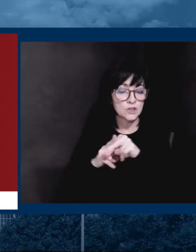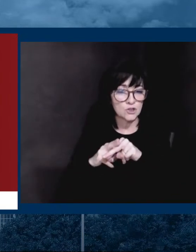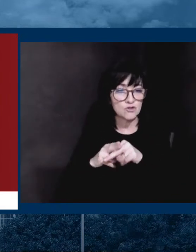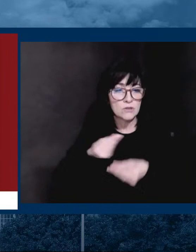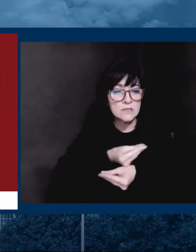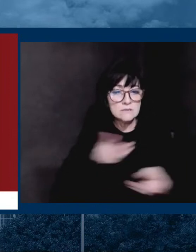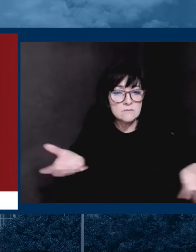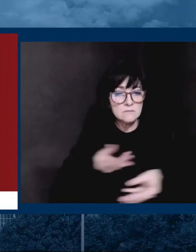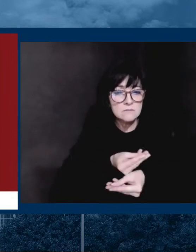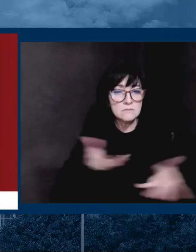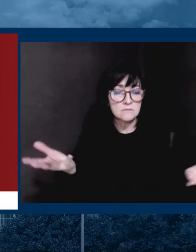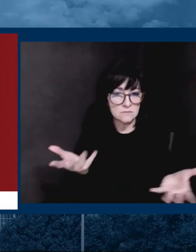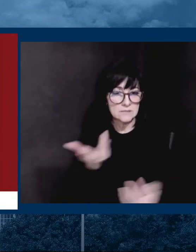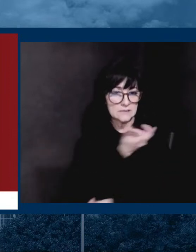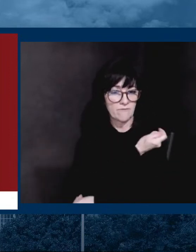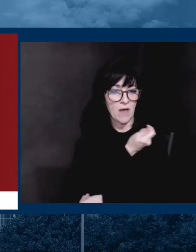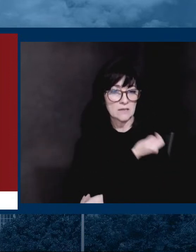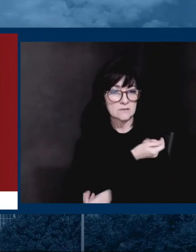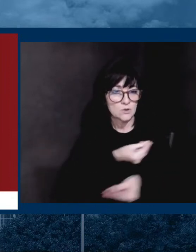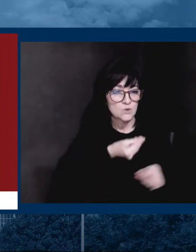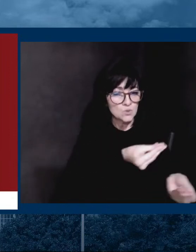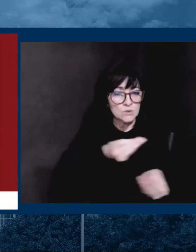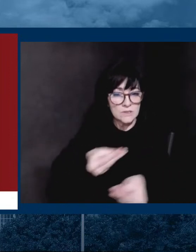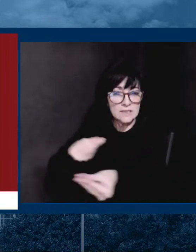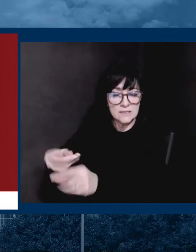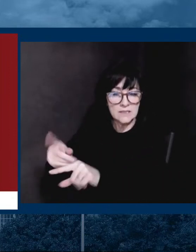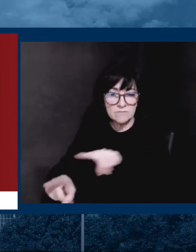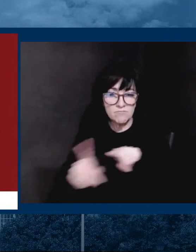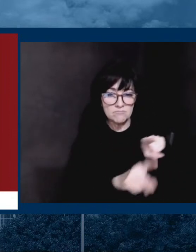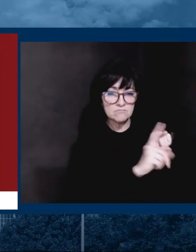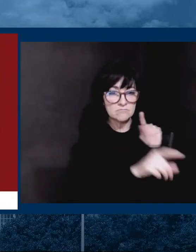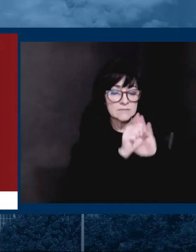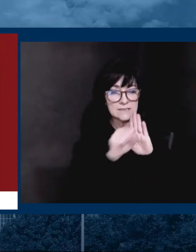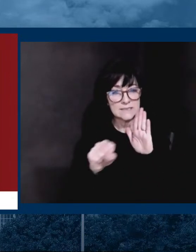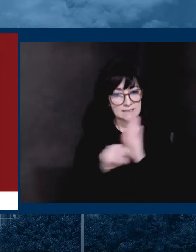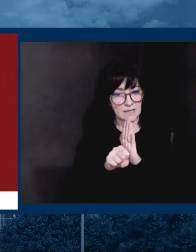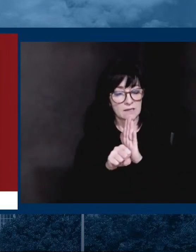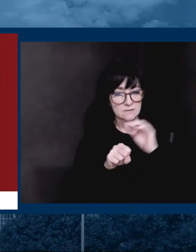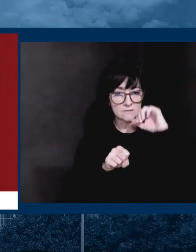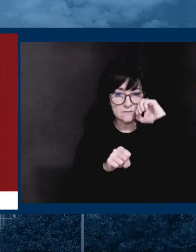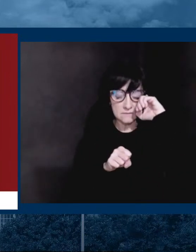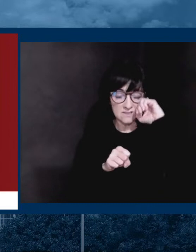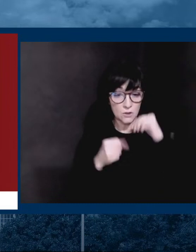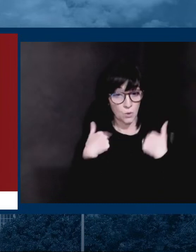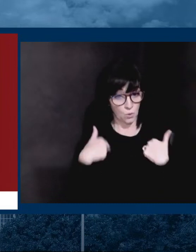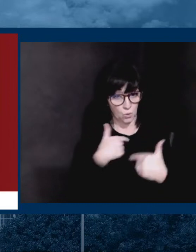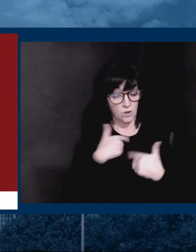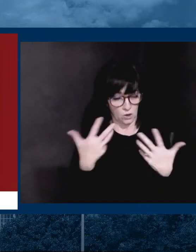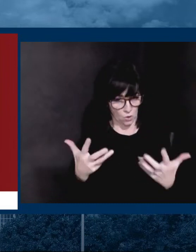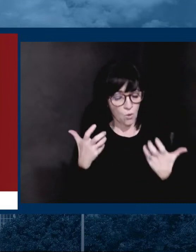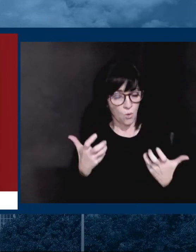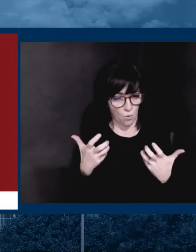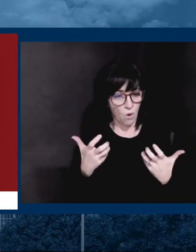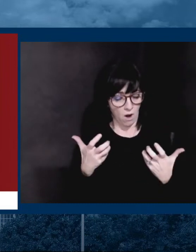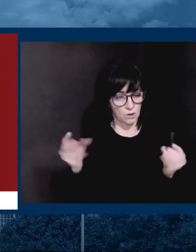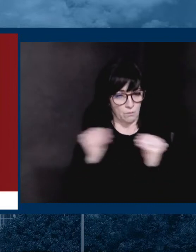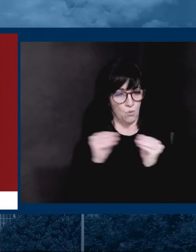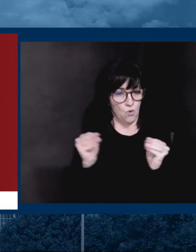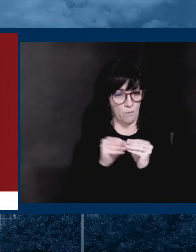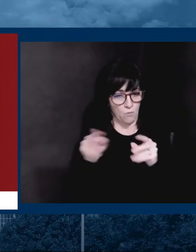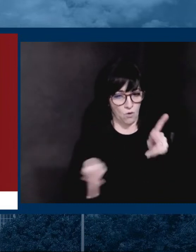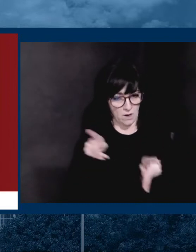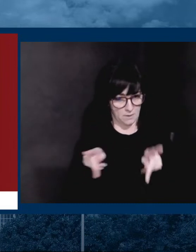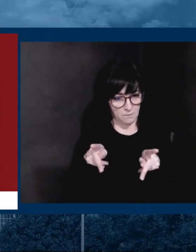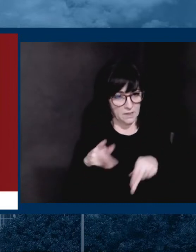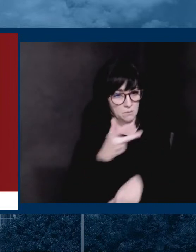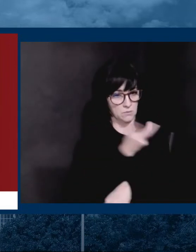that additional supply so we can move people through and get vaccinated as soon as possible. The base and the foundation of